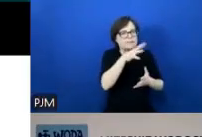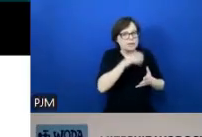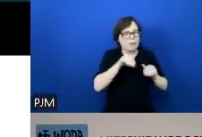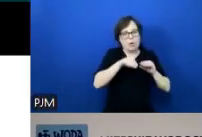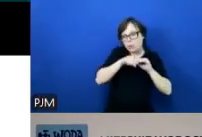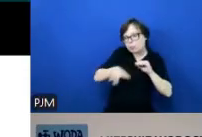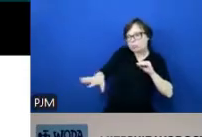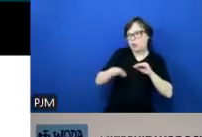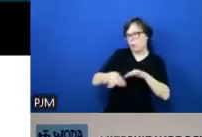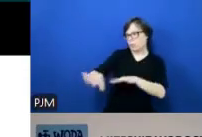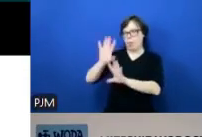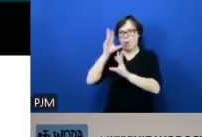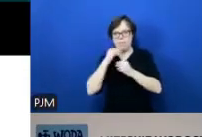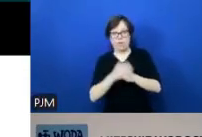here.